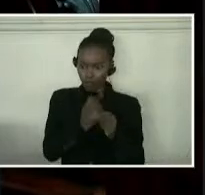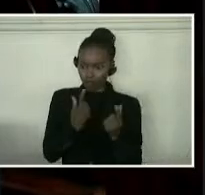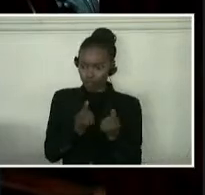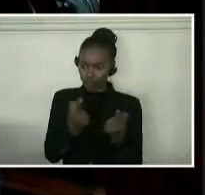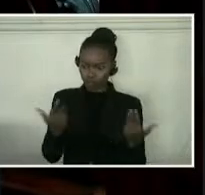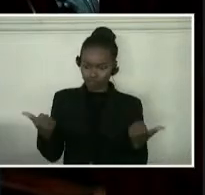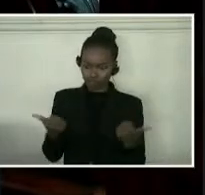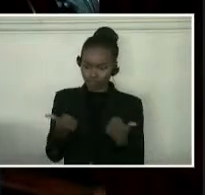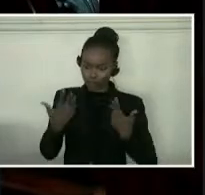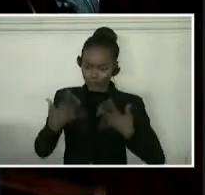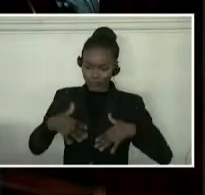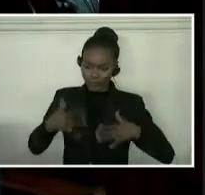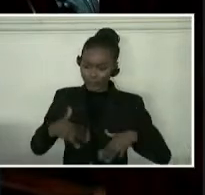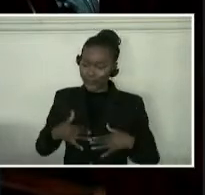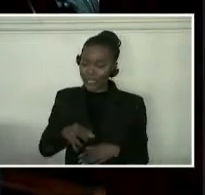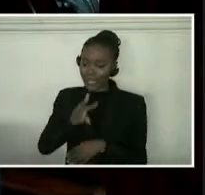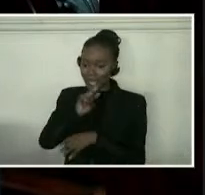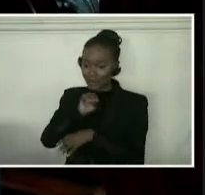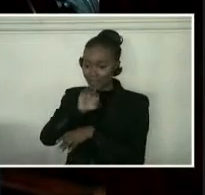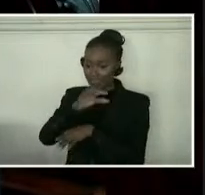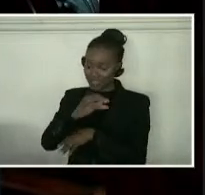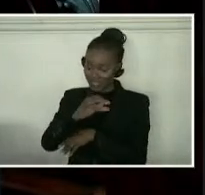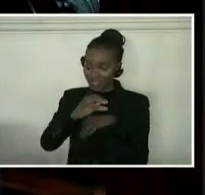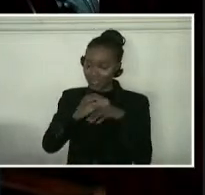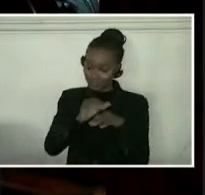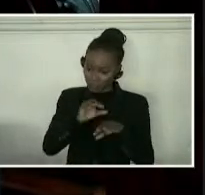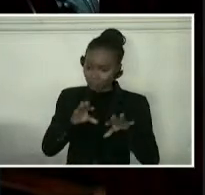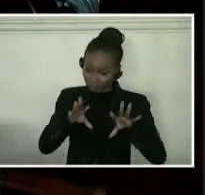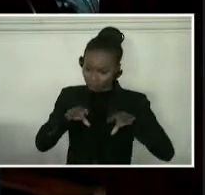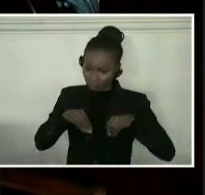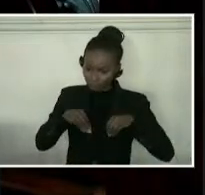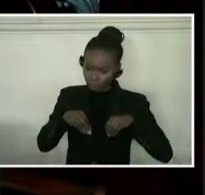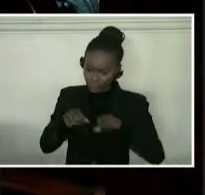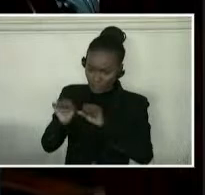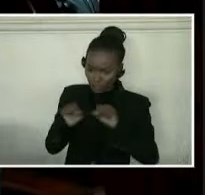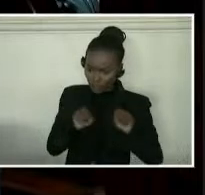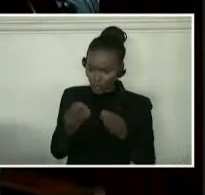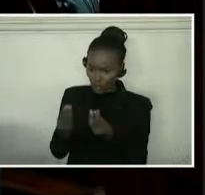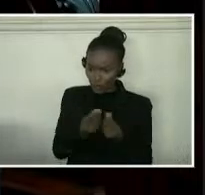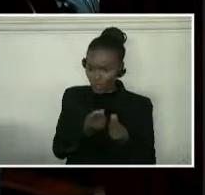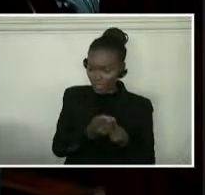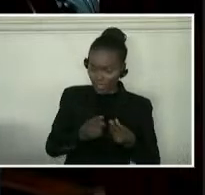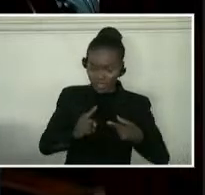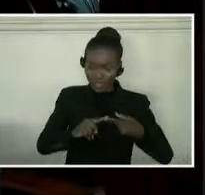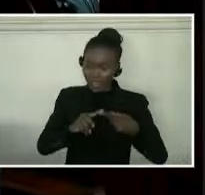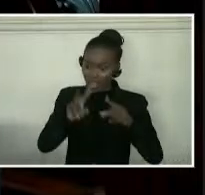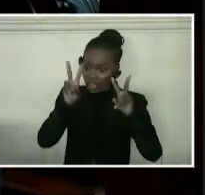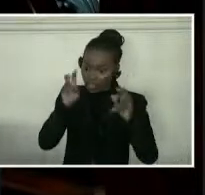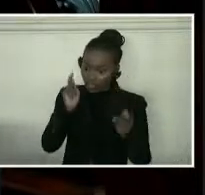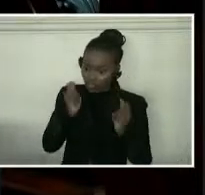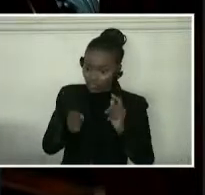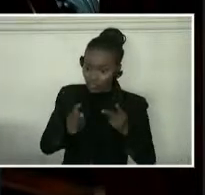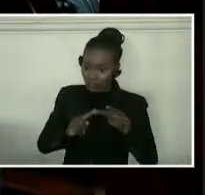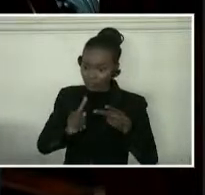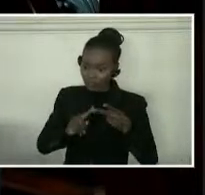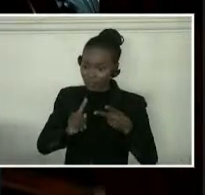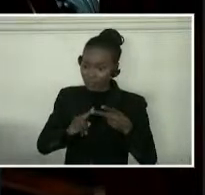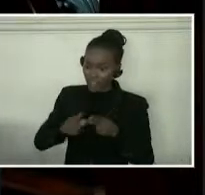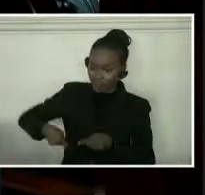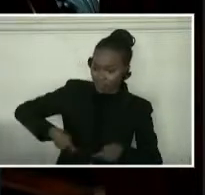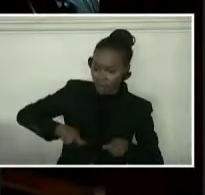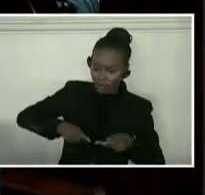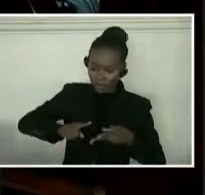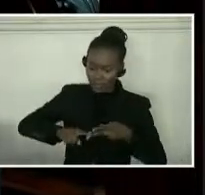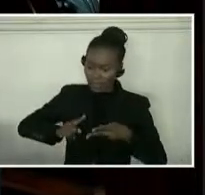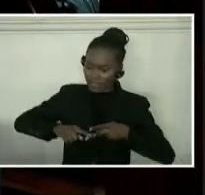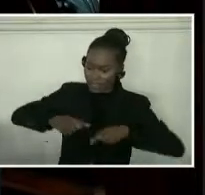you the issue of transport uh transformation in rugby your cycling and cricket still needs a lot of work still need to be